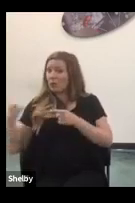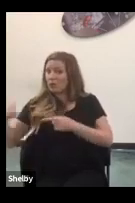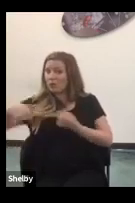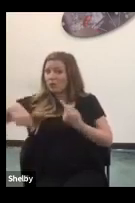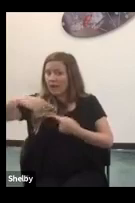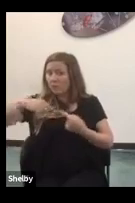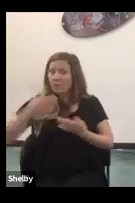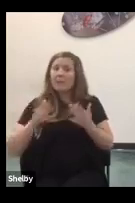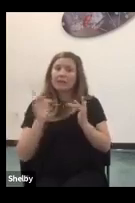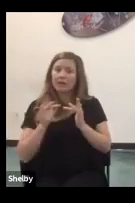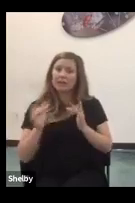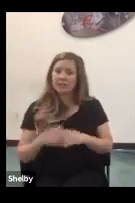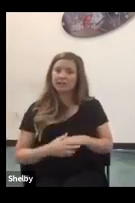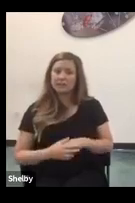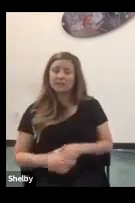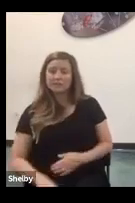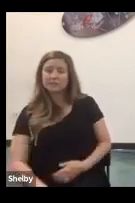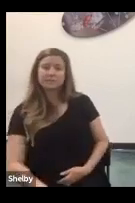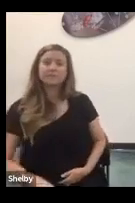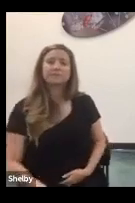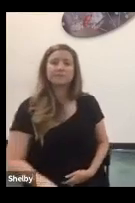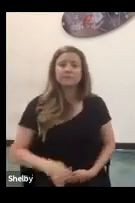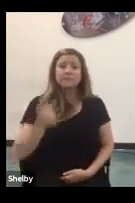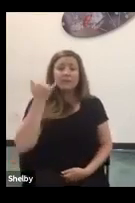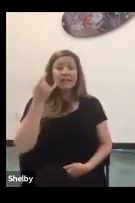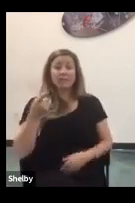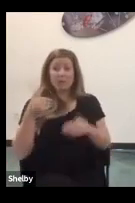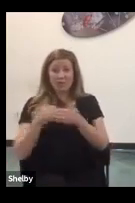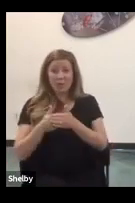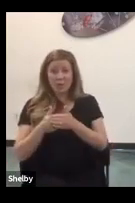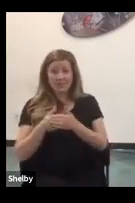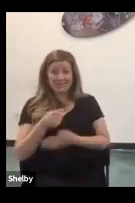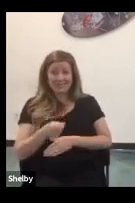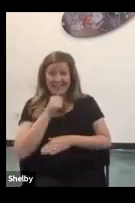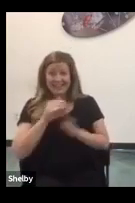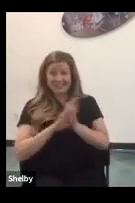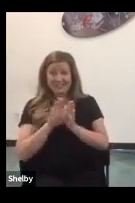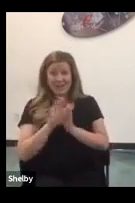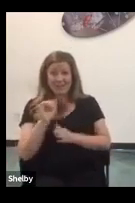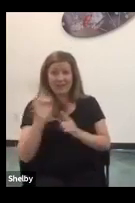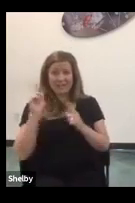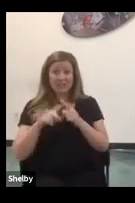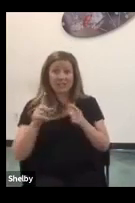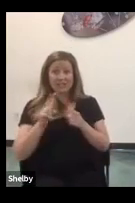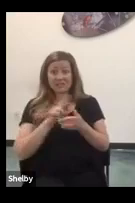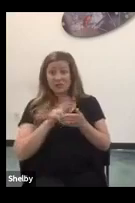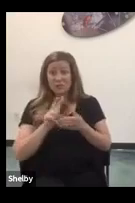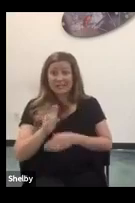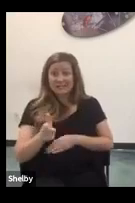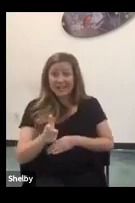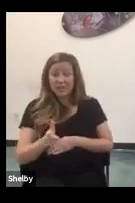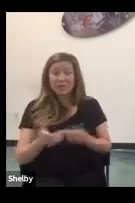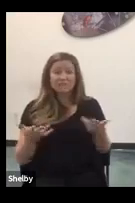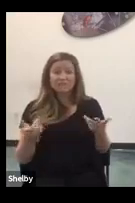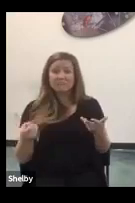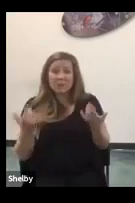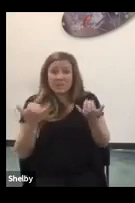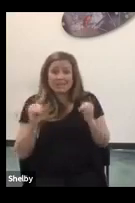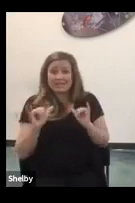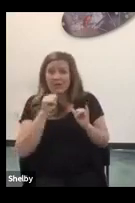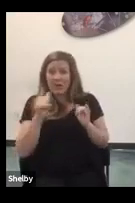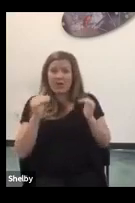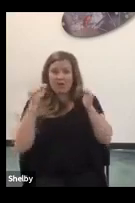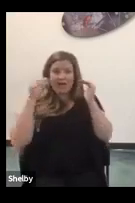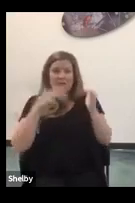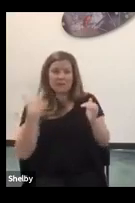be contacted. But if you were in close contact and they didn't develop the infection until 2 weeks later, you would still not be at elevated risk.